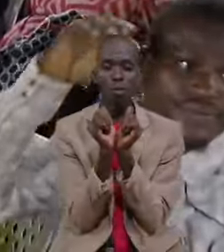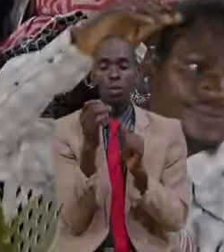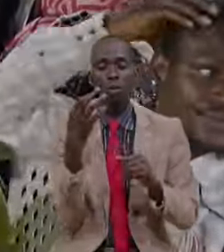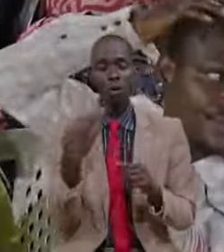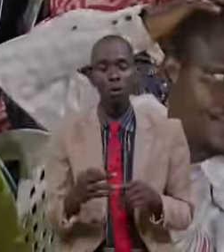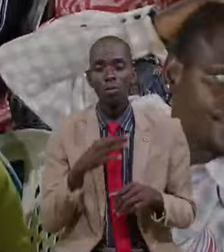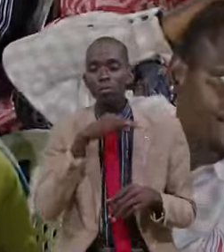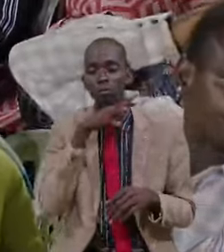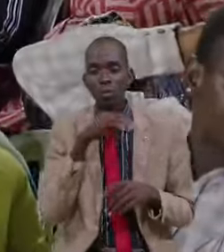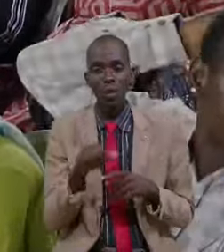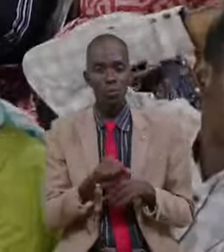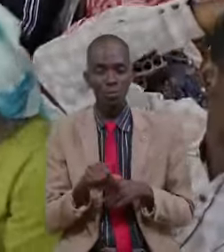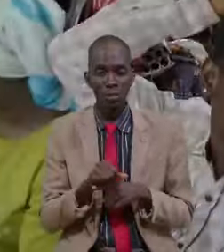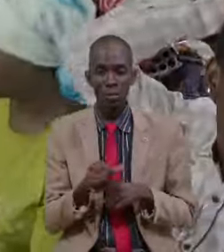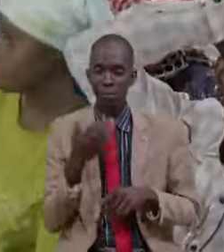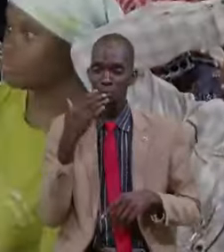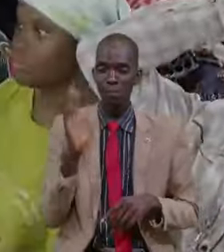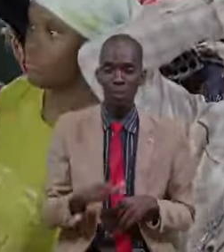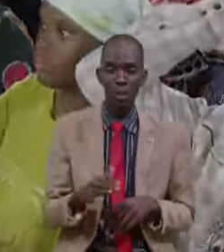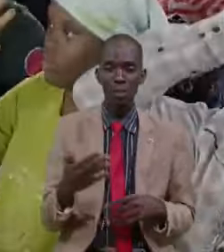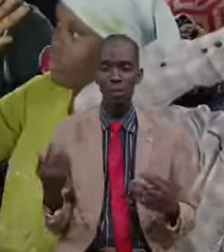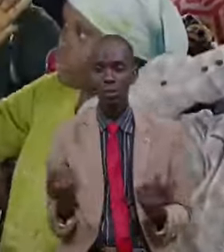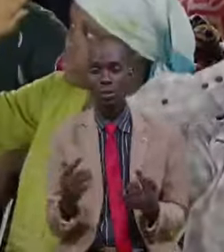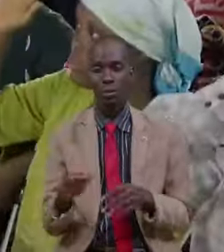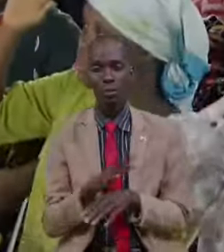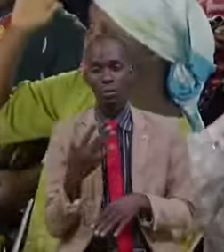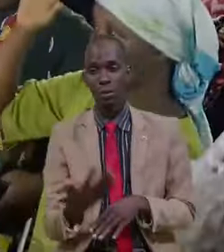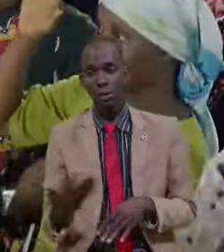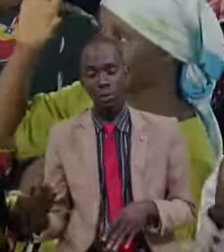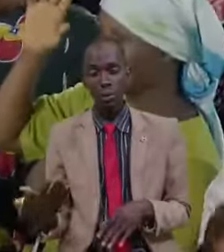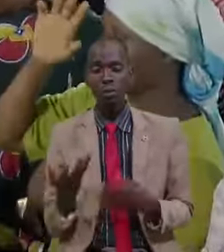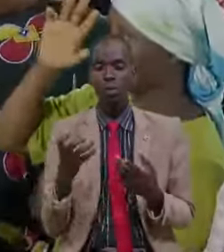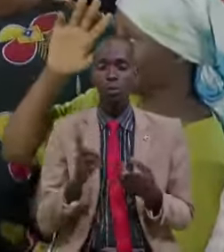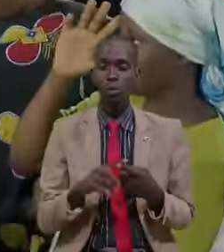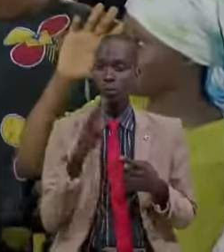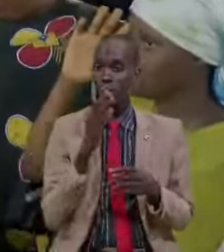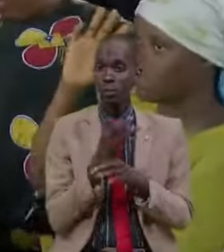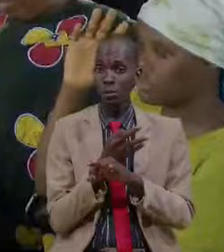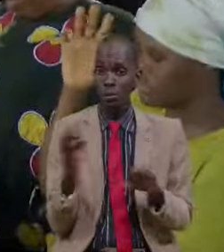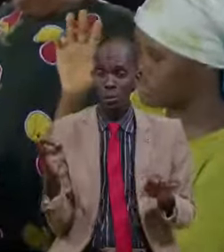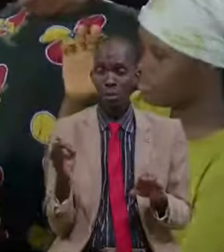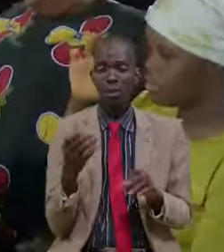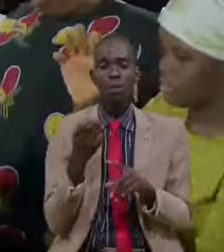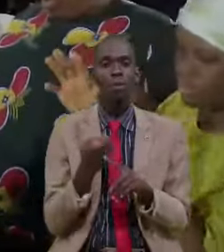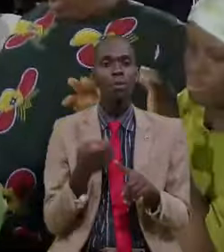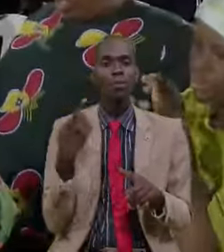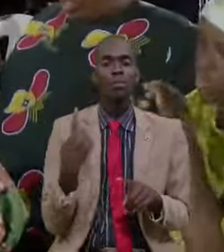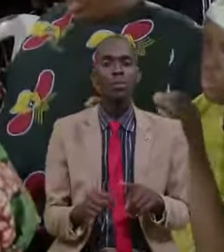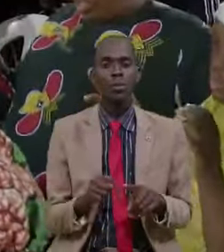the corruption of the love of darkness, corruption of the love of